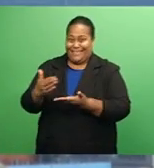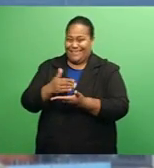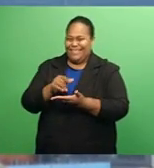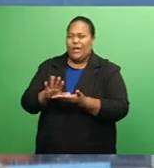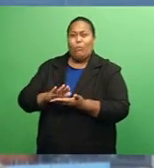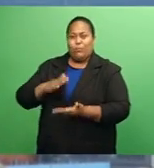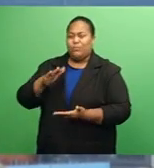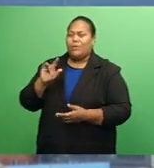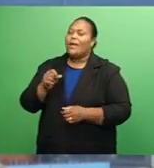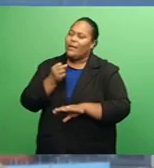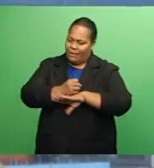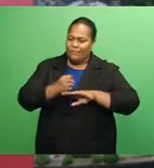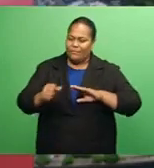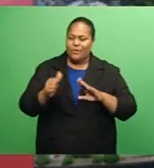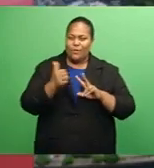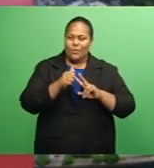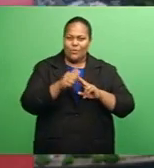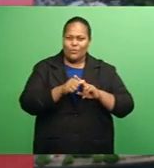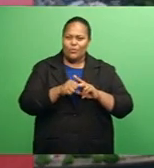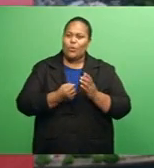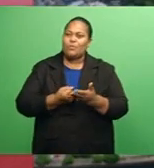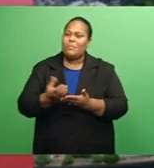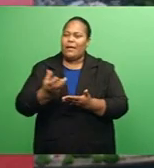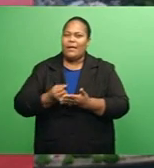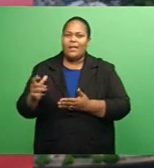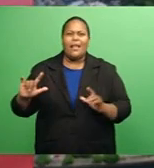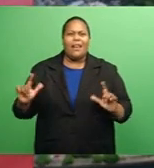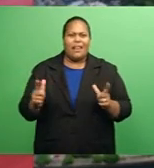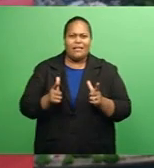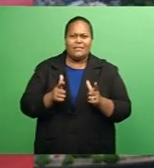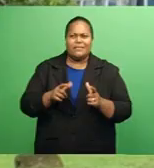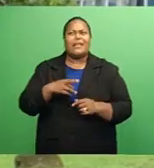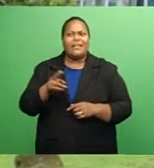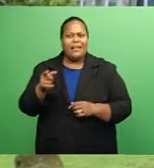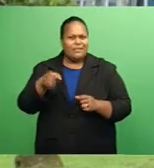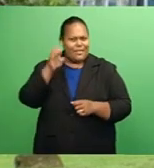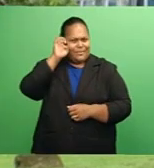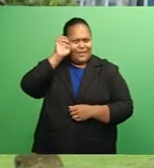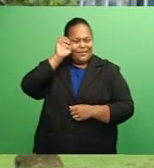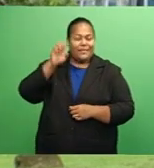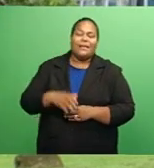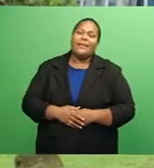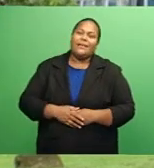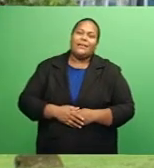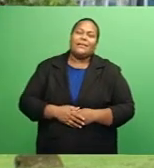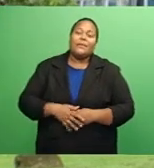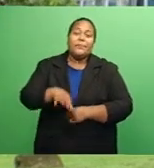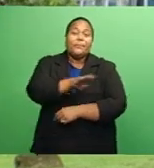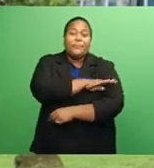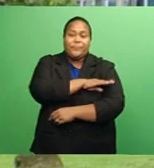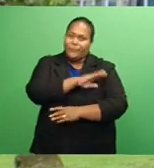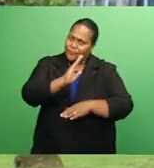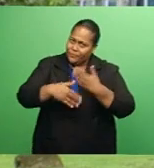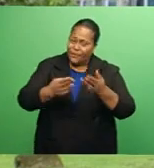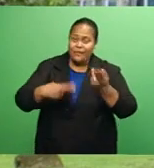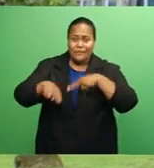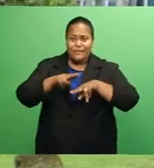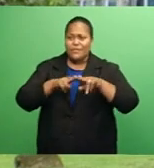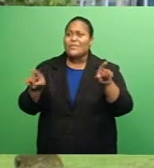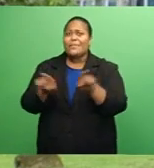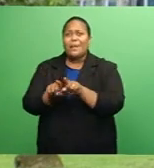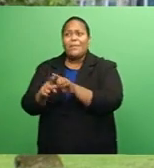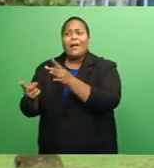also been able to spend less compared to the initial estimation. Bainimarama says Fiji, like many other developing countries,